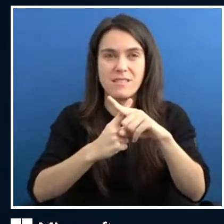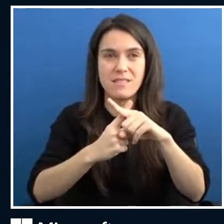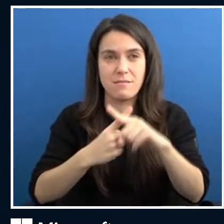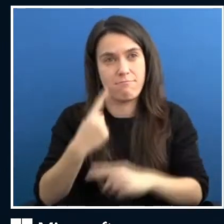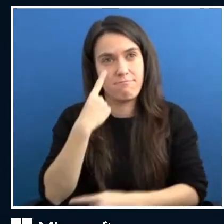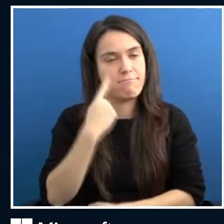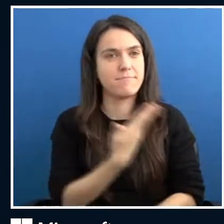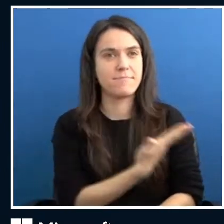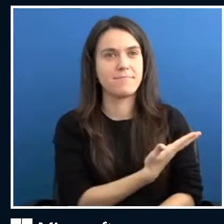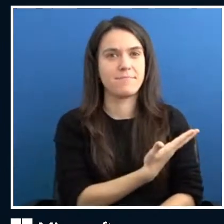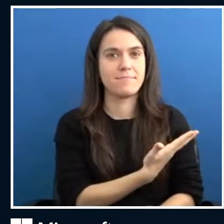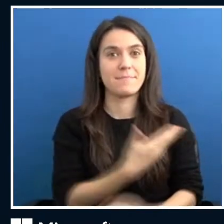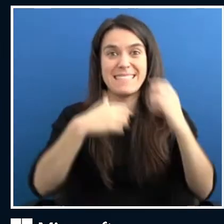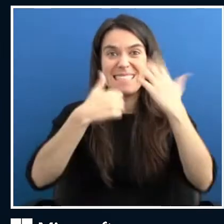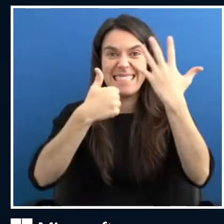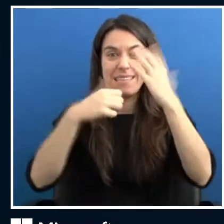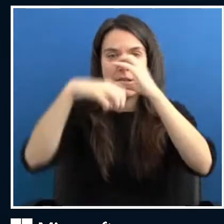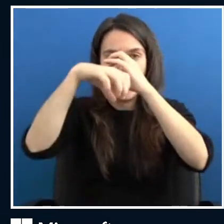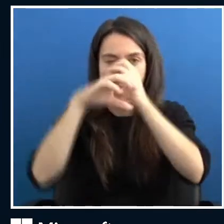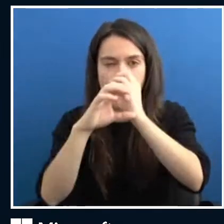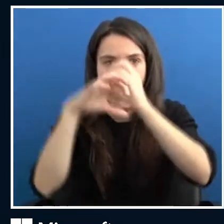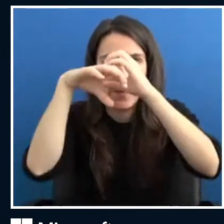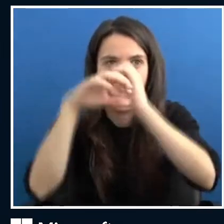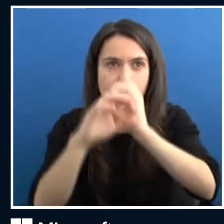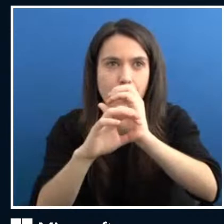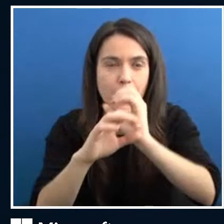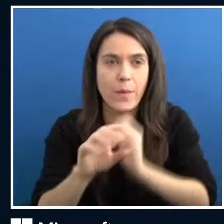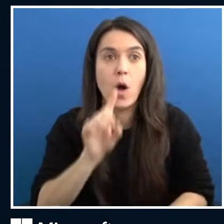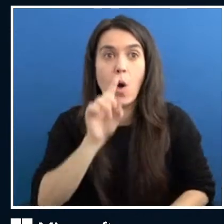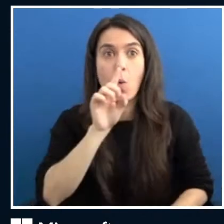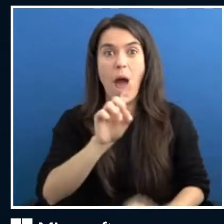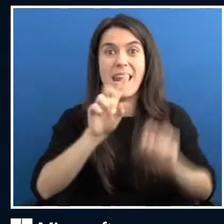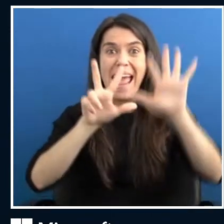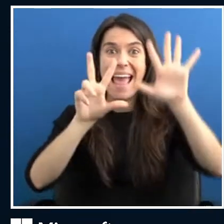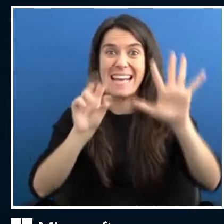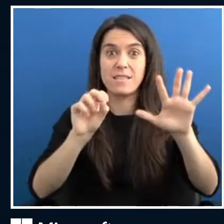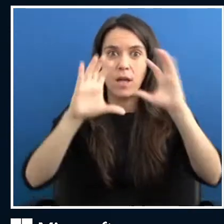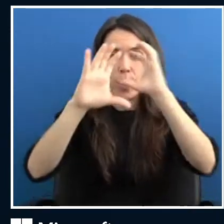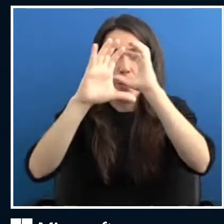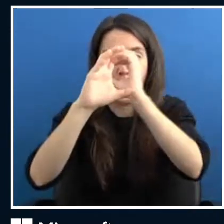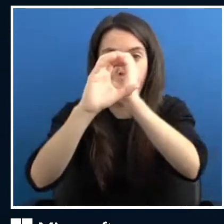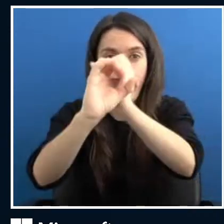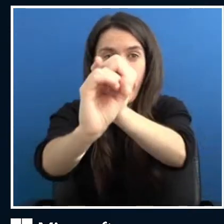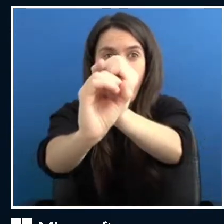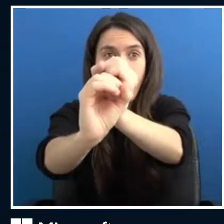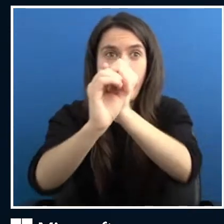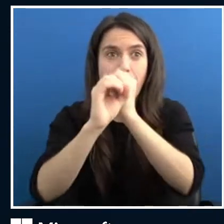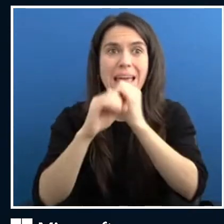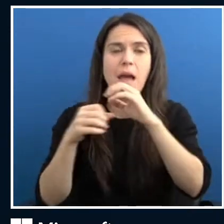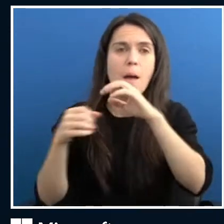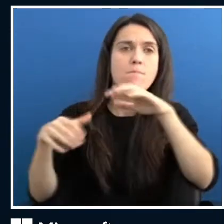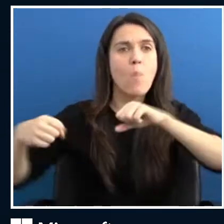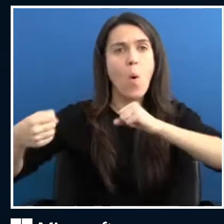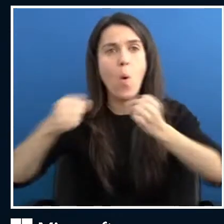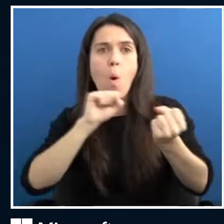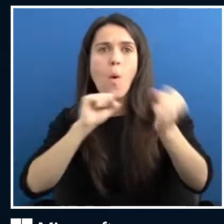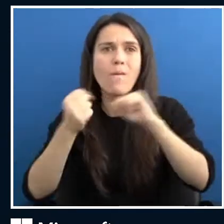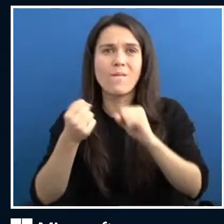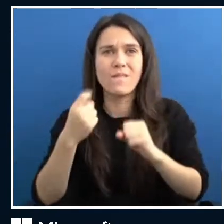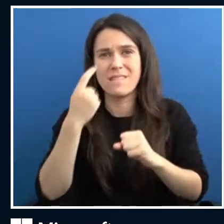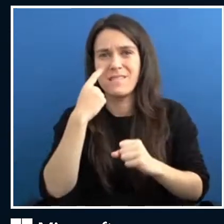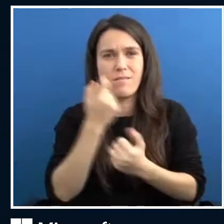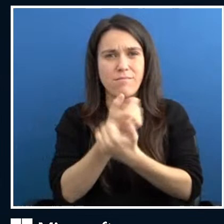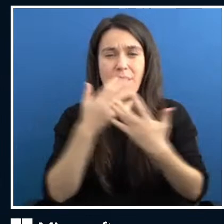zoom, 180 times magnification. It can move and adjust its view thousands of feet to several